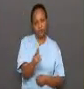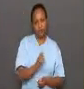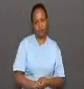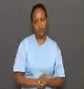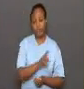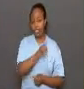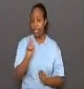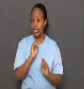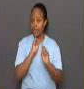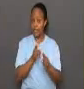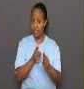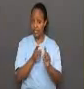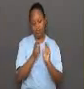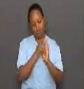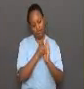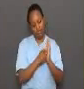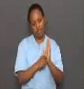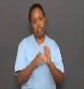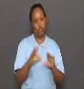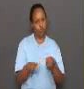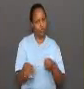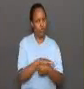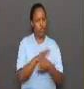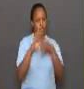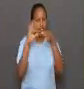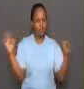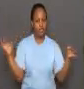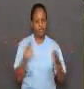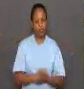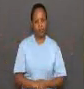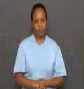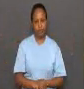Write your answers down in complete sentences.